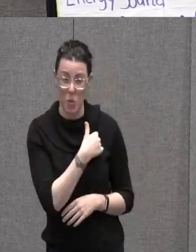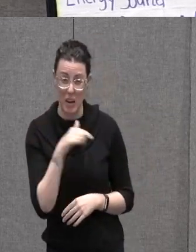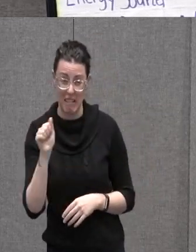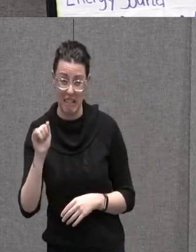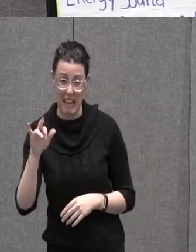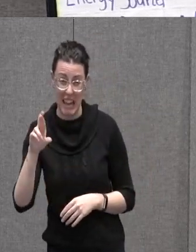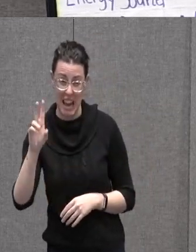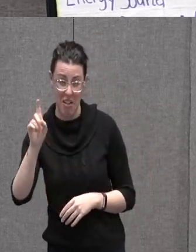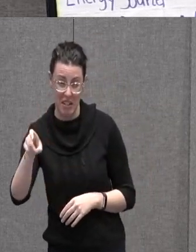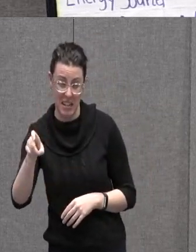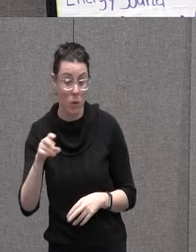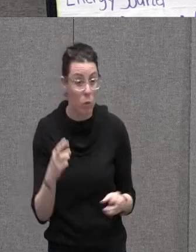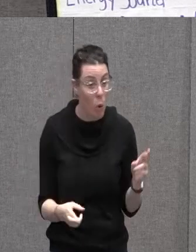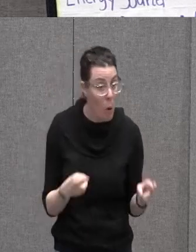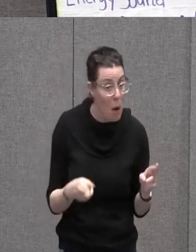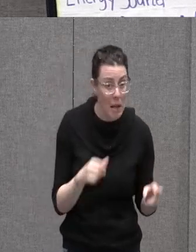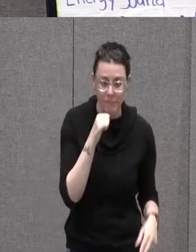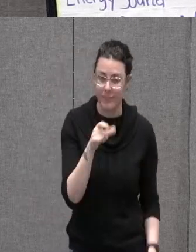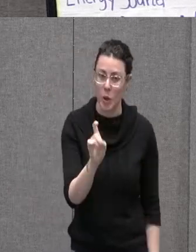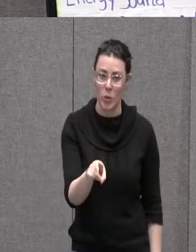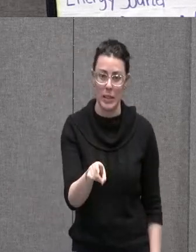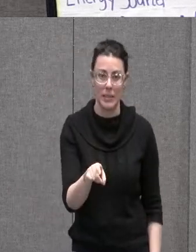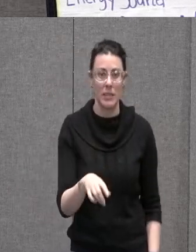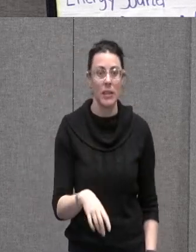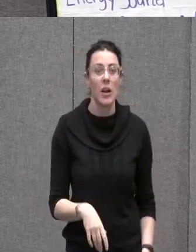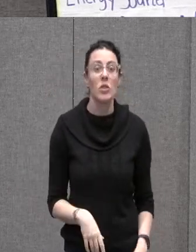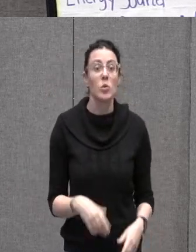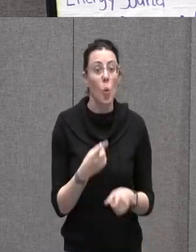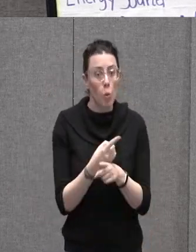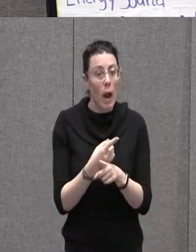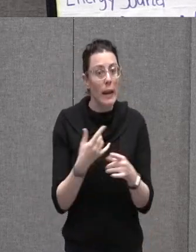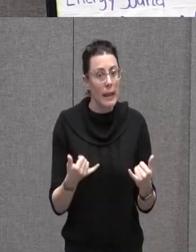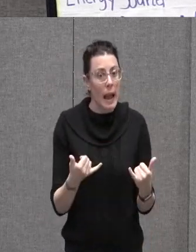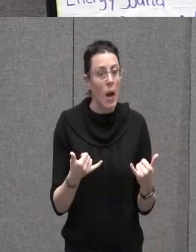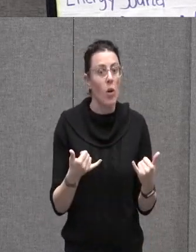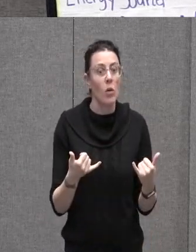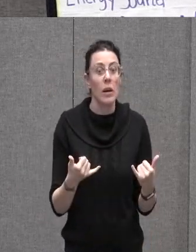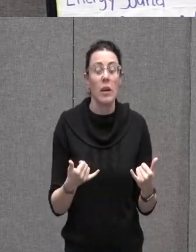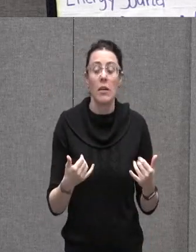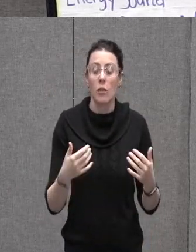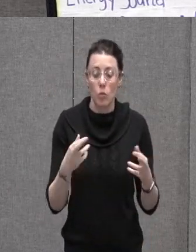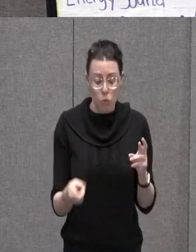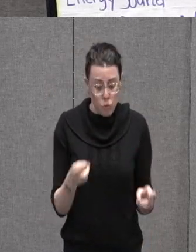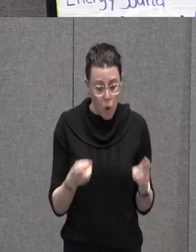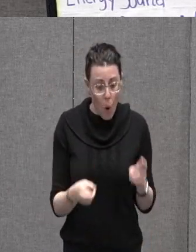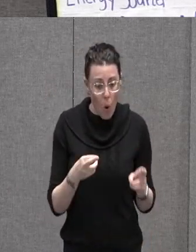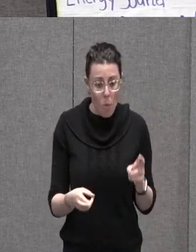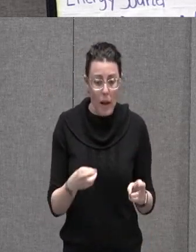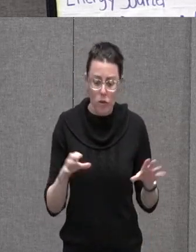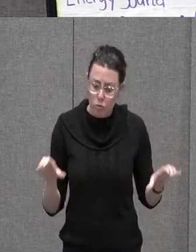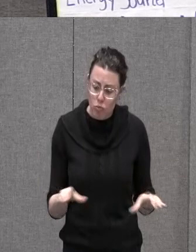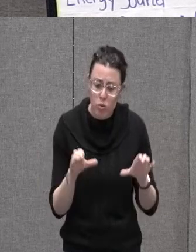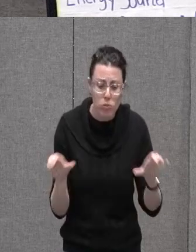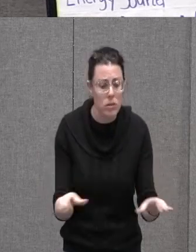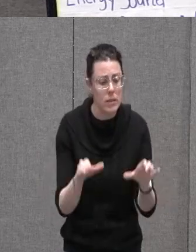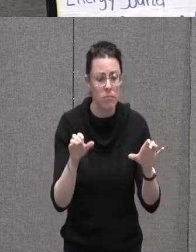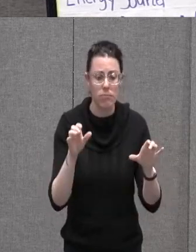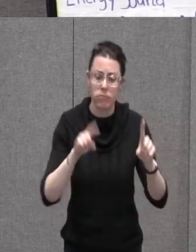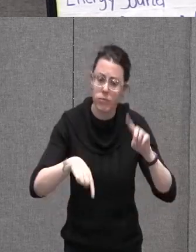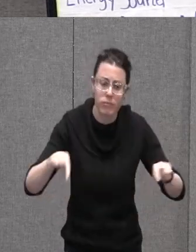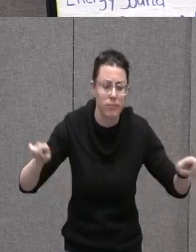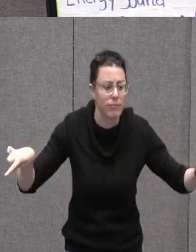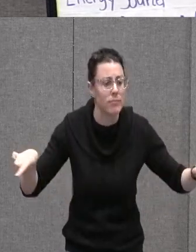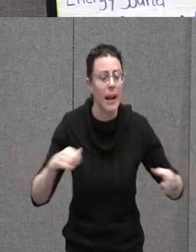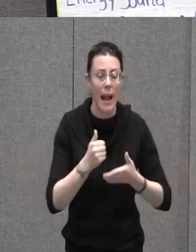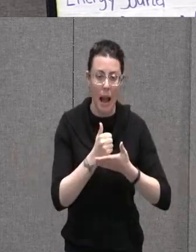robots today are going to and completing tasks and helping humans. Oh, I love that. Oh, I love that. So what